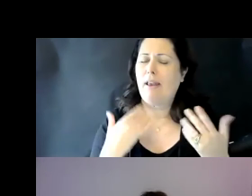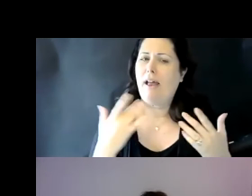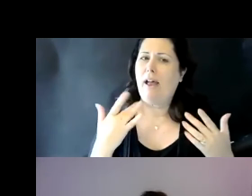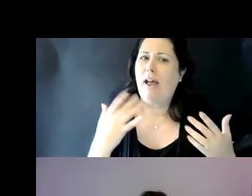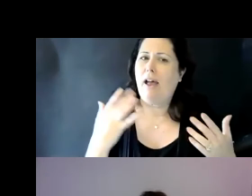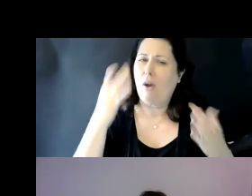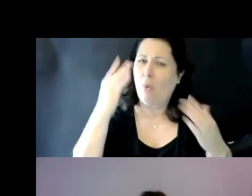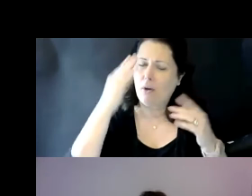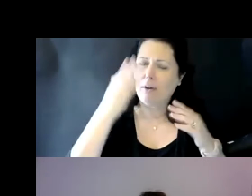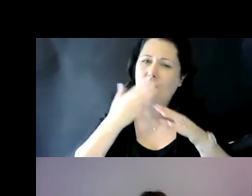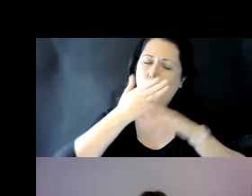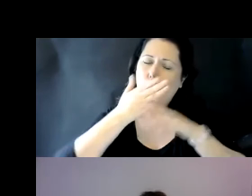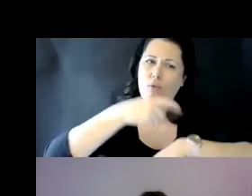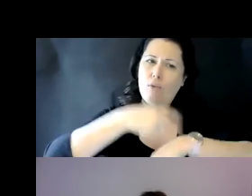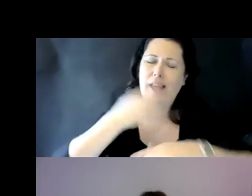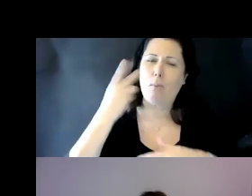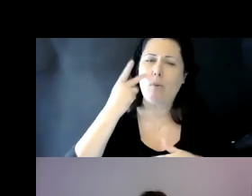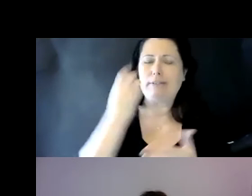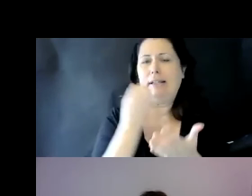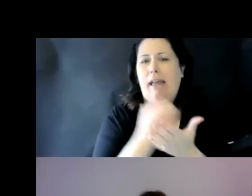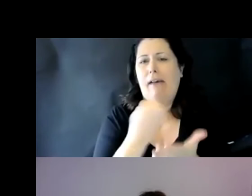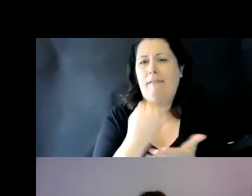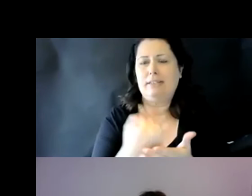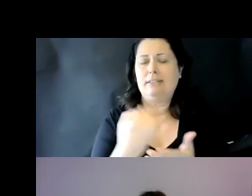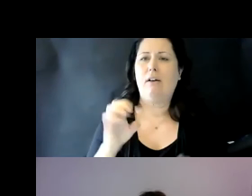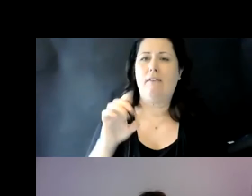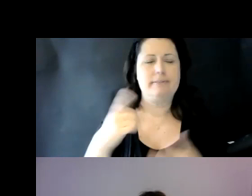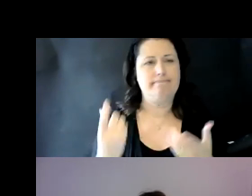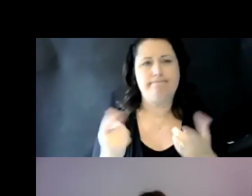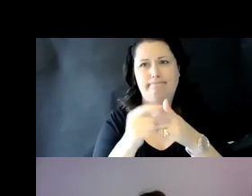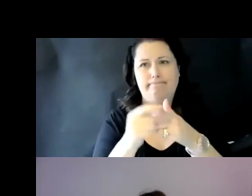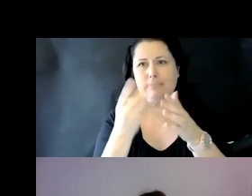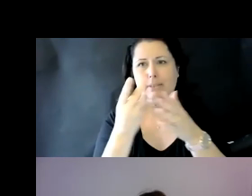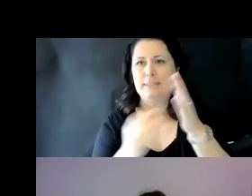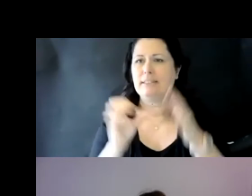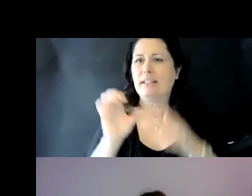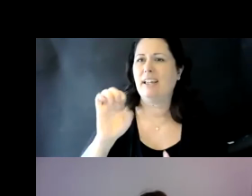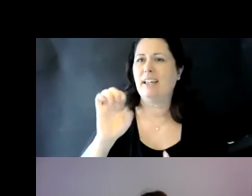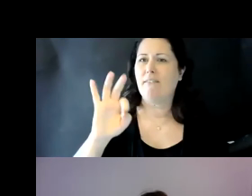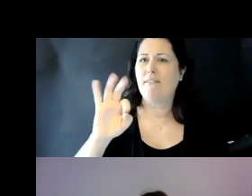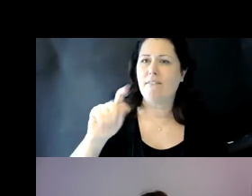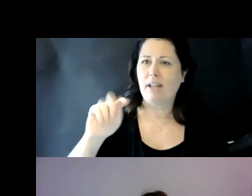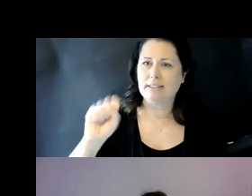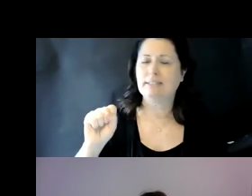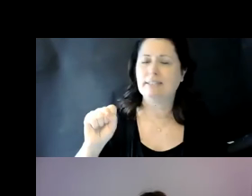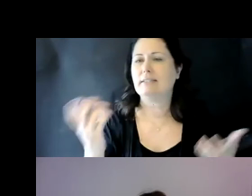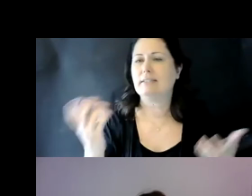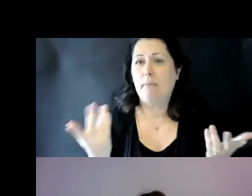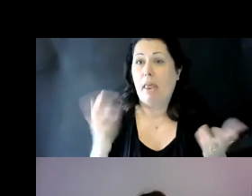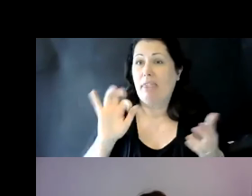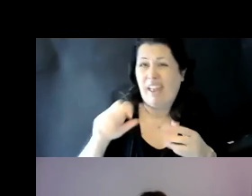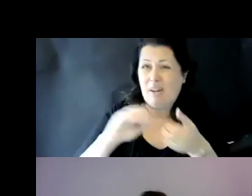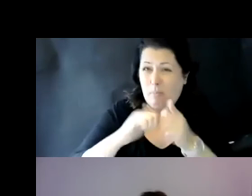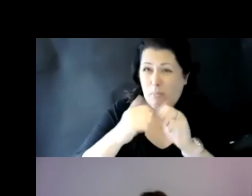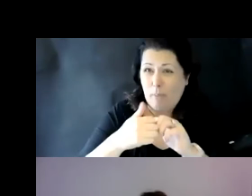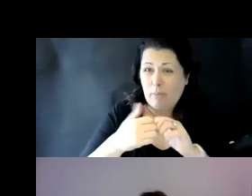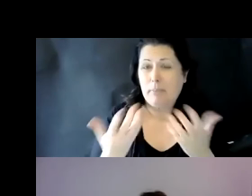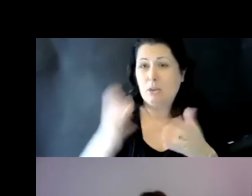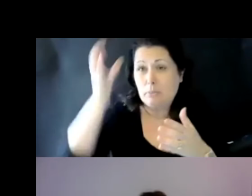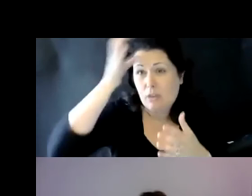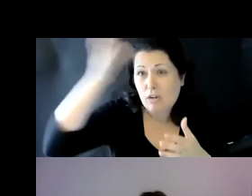over time there will be evidence of ceiling effects. And to be honest, I don't actually see that necessarily as a problem in terms of the